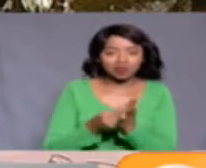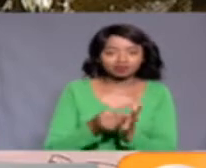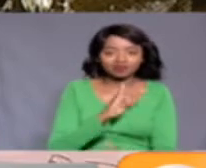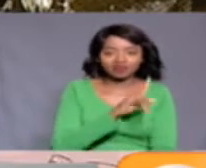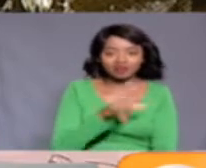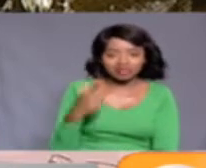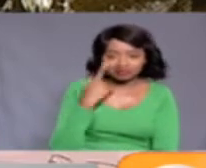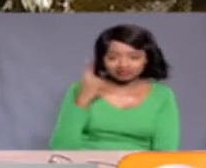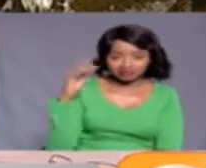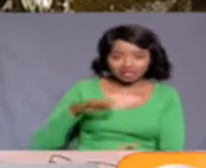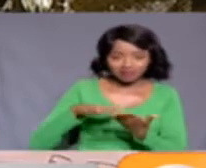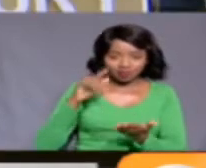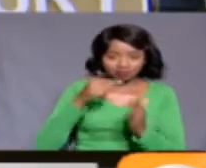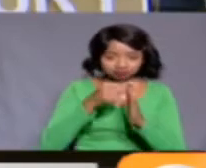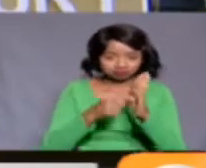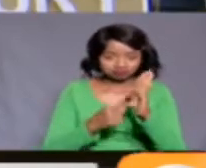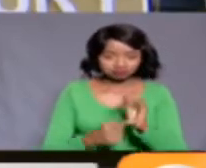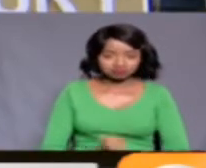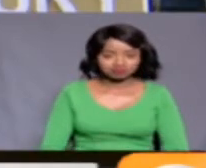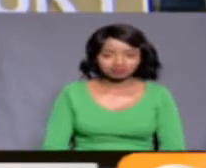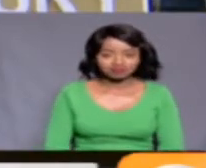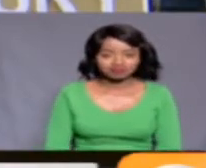the details.